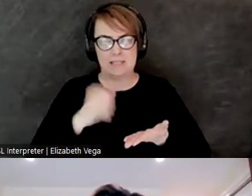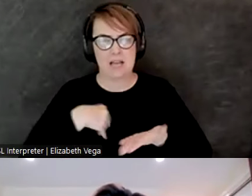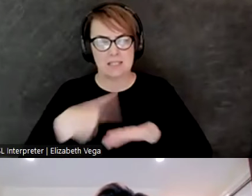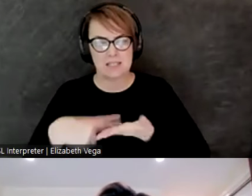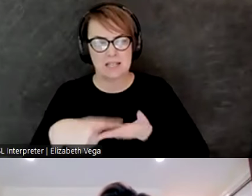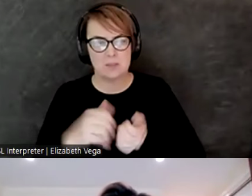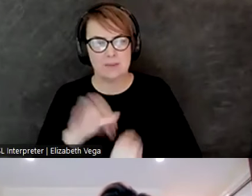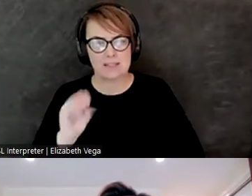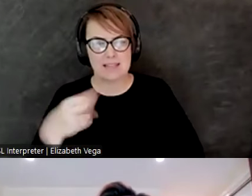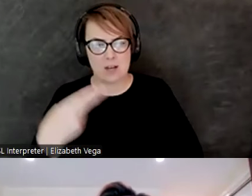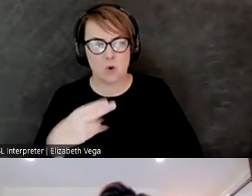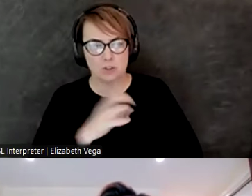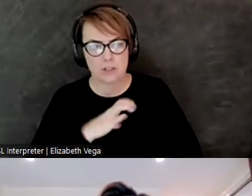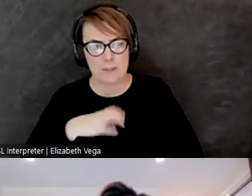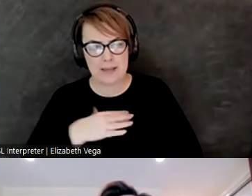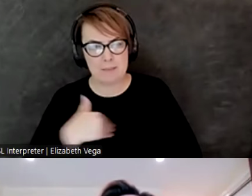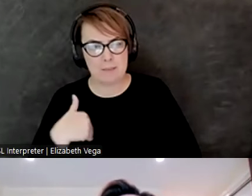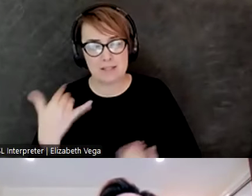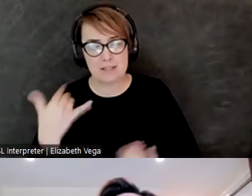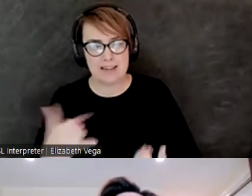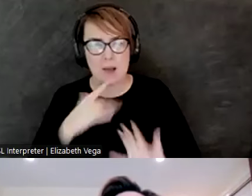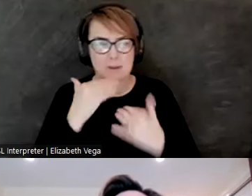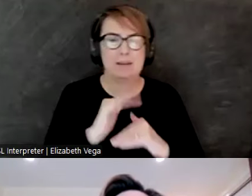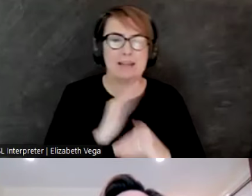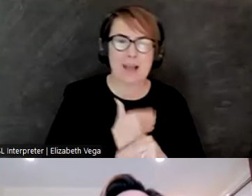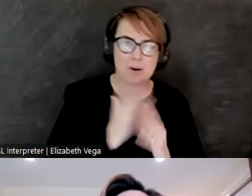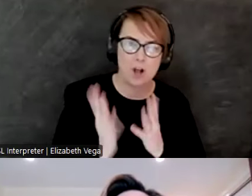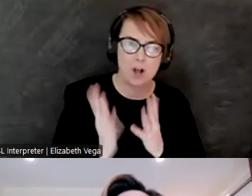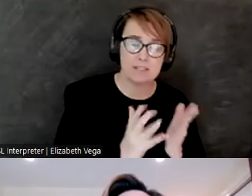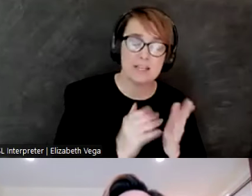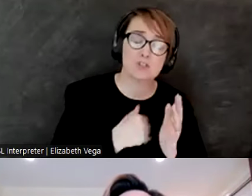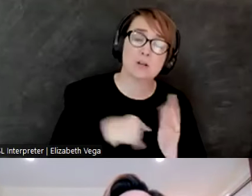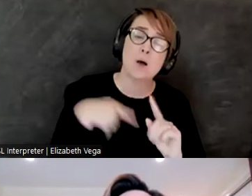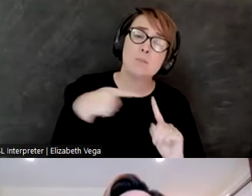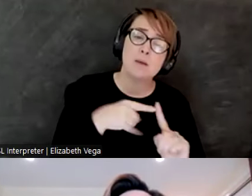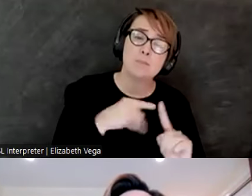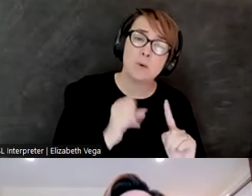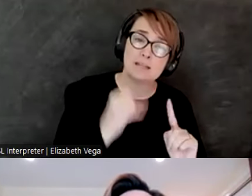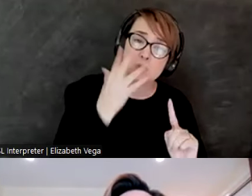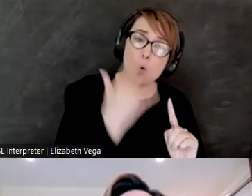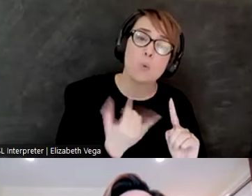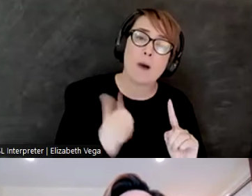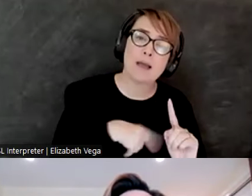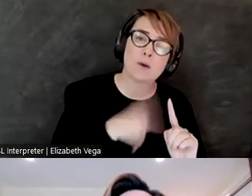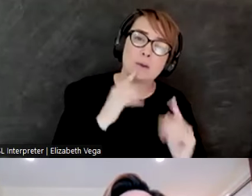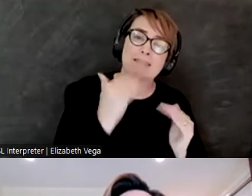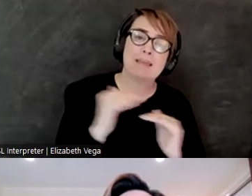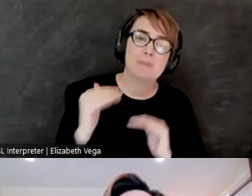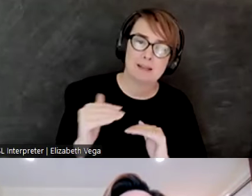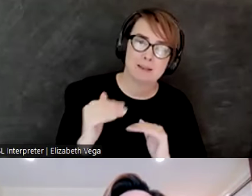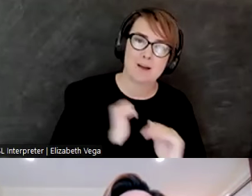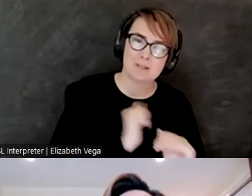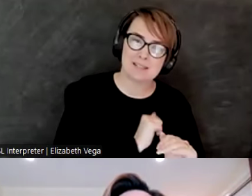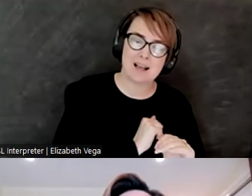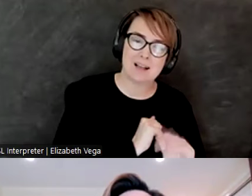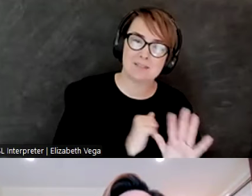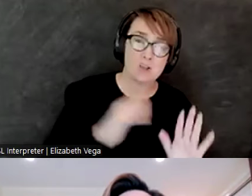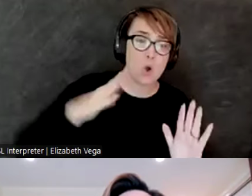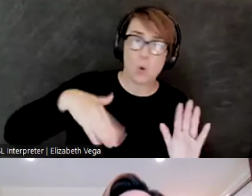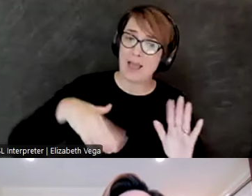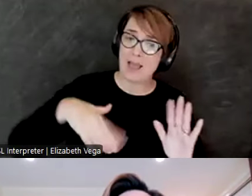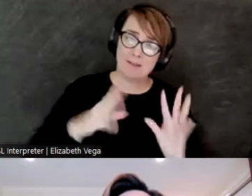limited to a conversation. Why are we putting those restrictions on ourselves at this point? I think that since we haven't even met, we don't